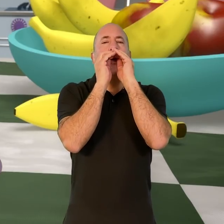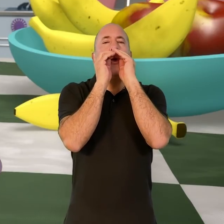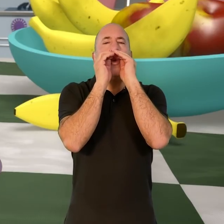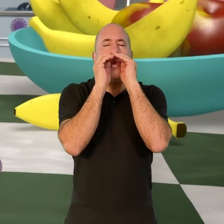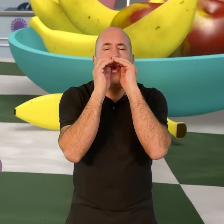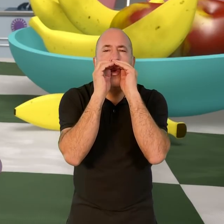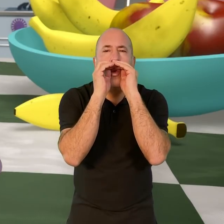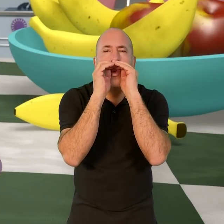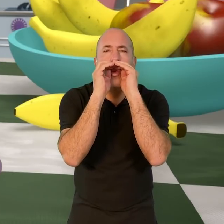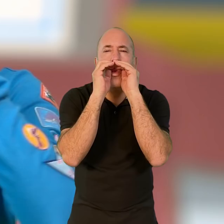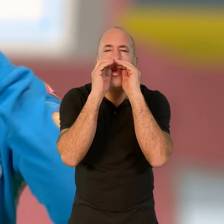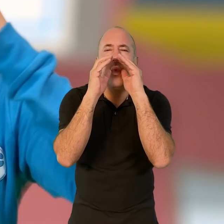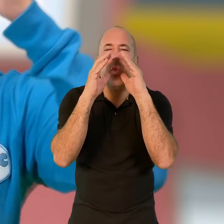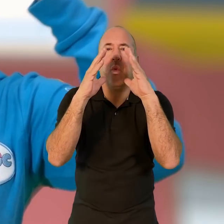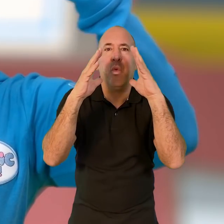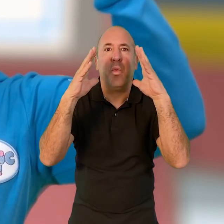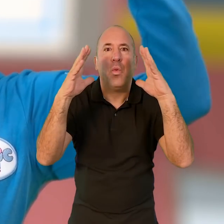mouth, blow them up.